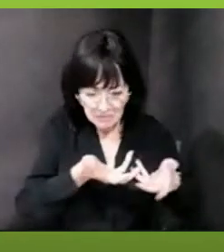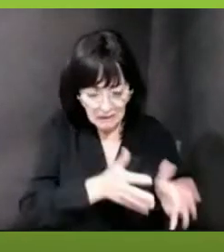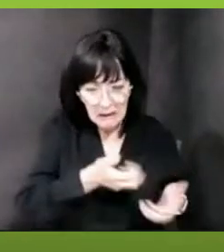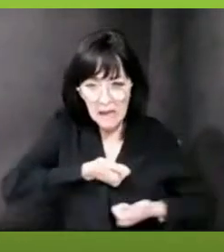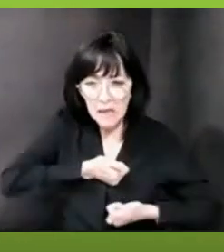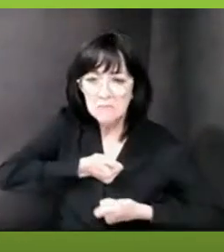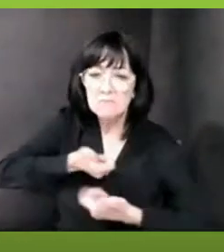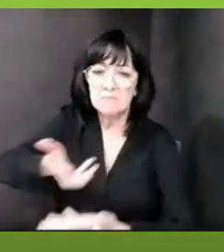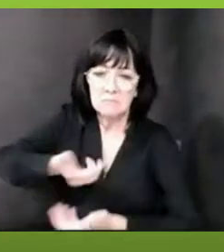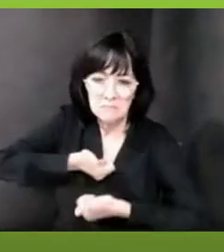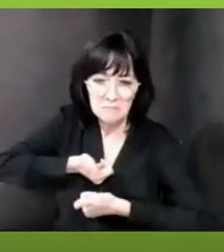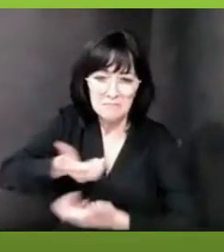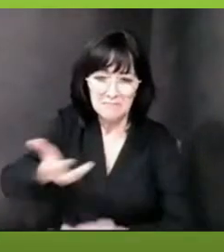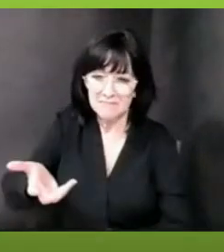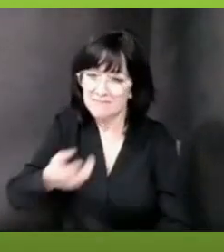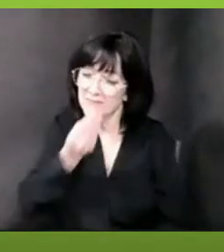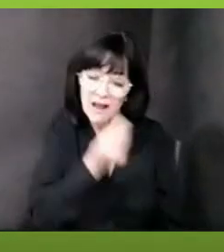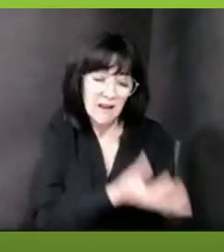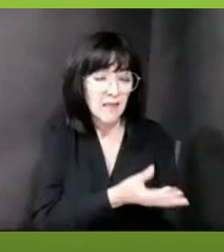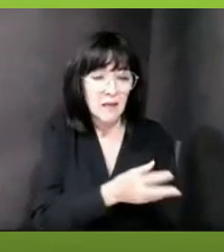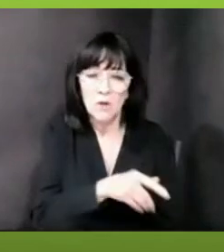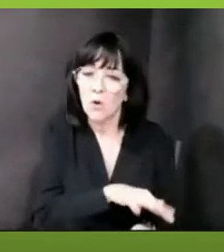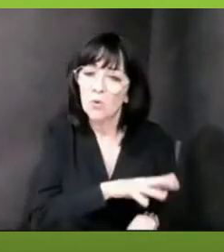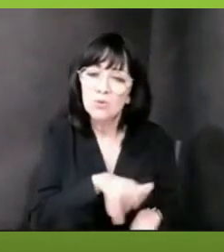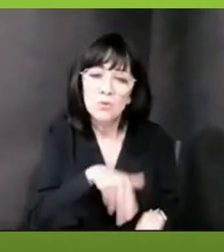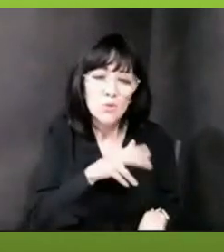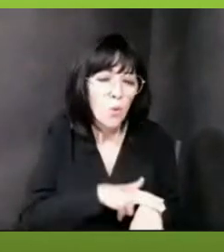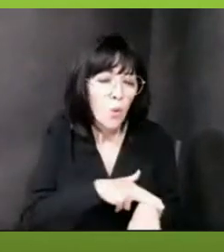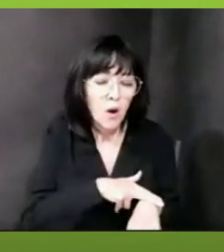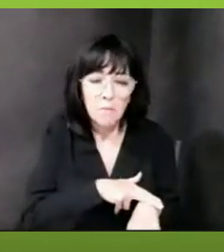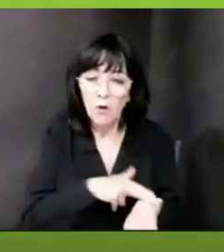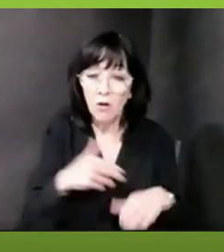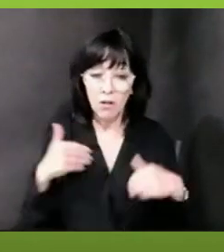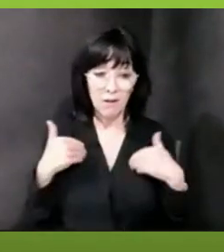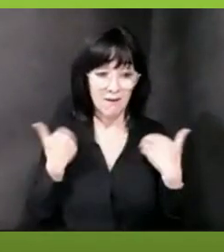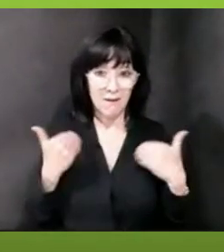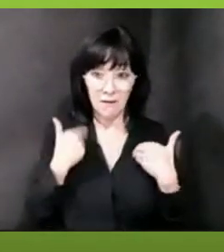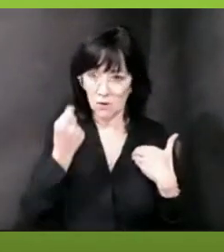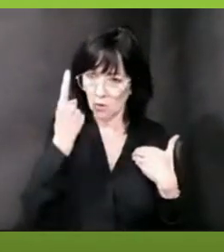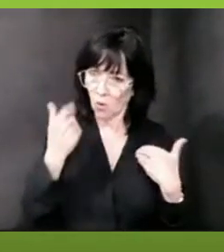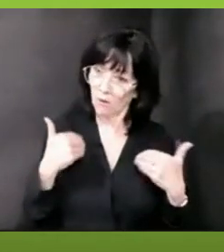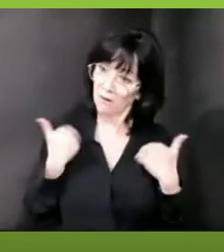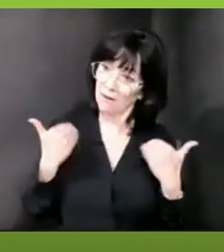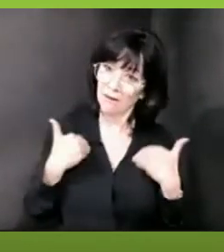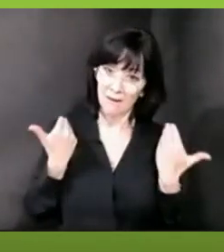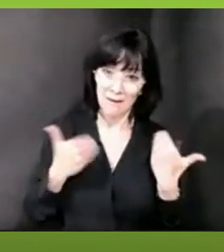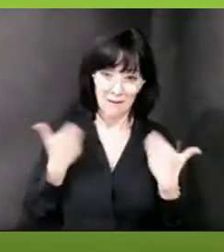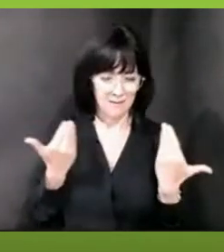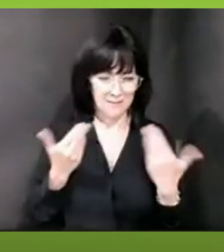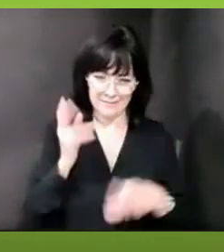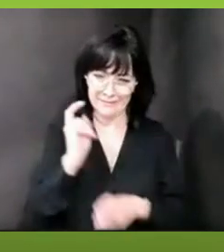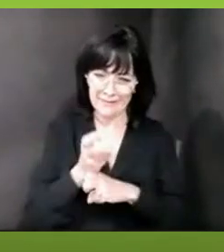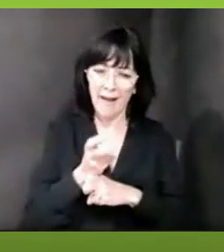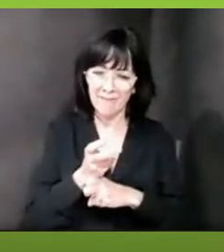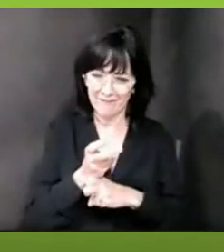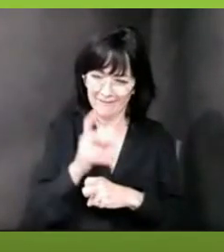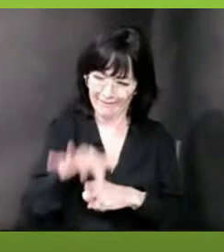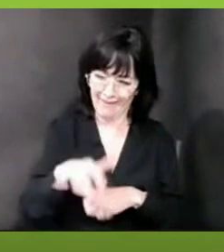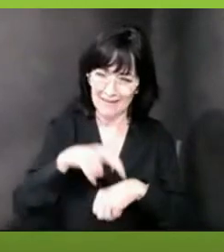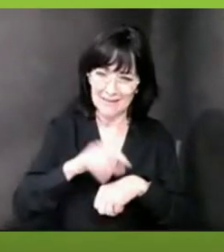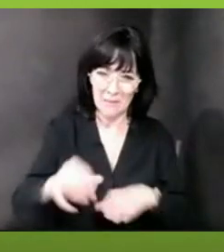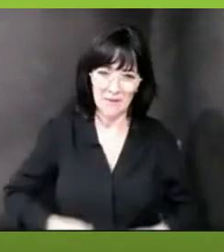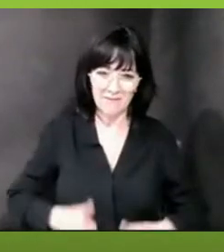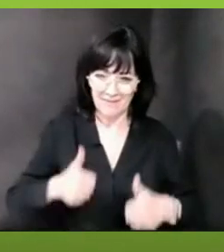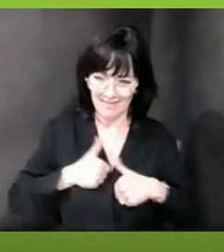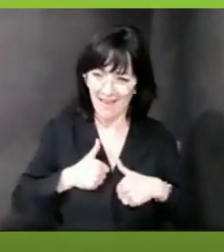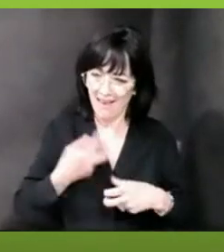the normal, typical stressors of adolescence. And then on top of it, all of these other stressors of the pandemic and things that have been